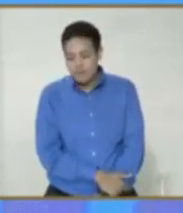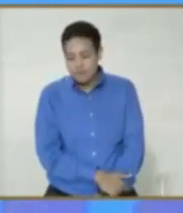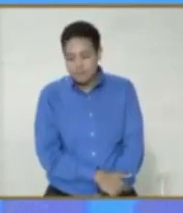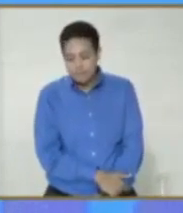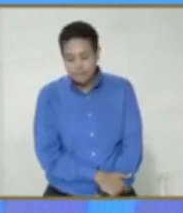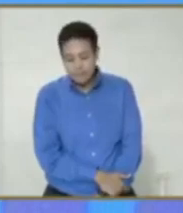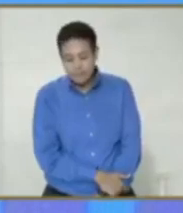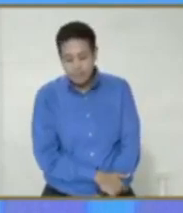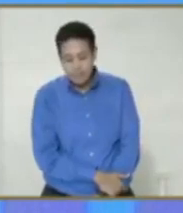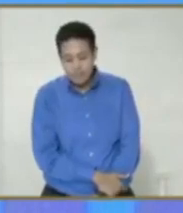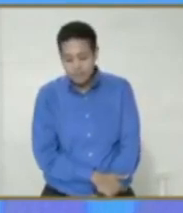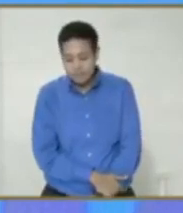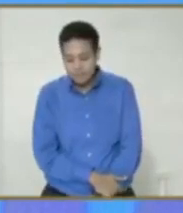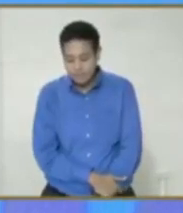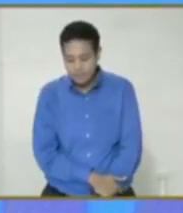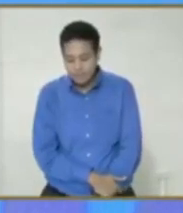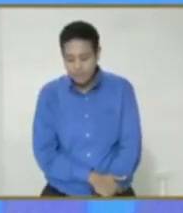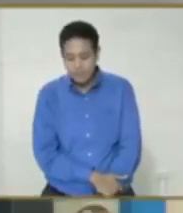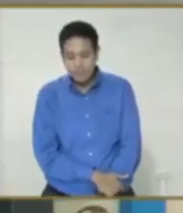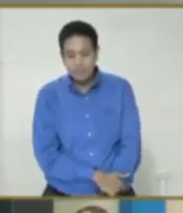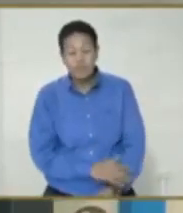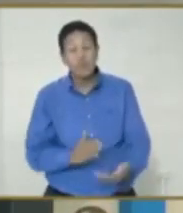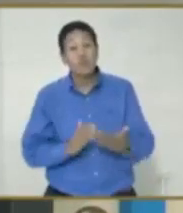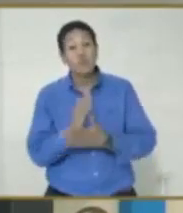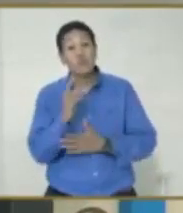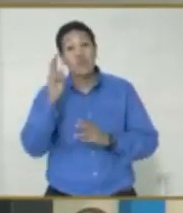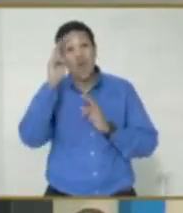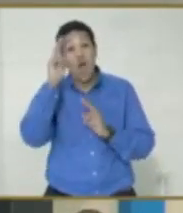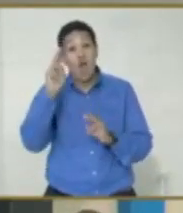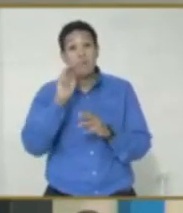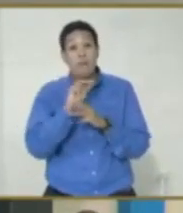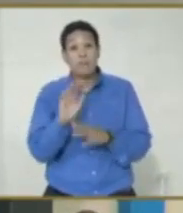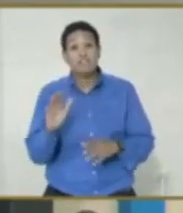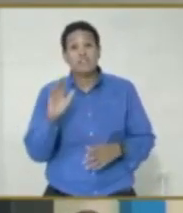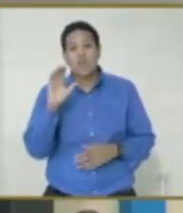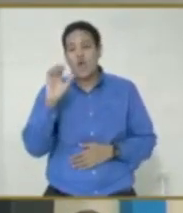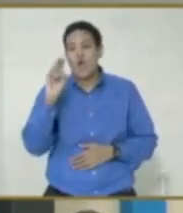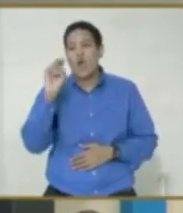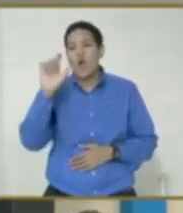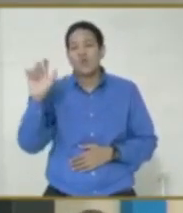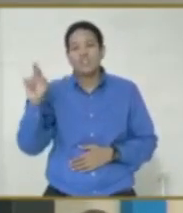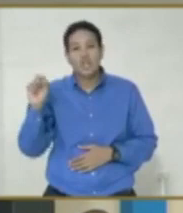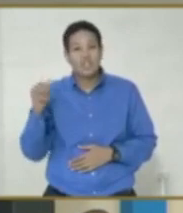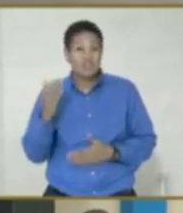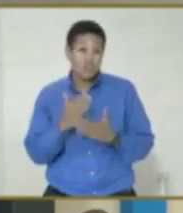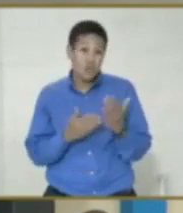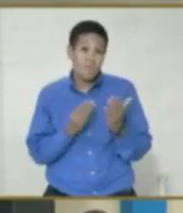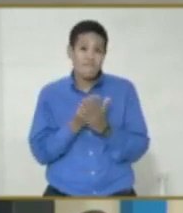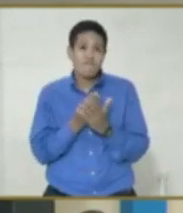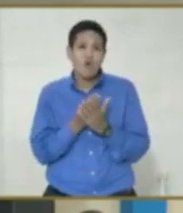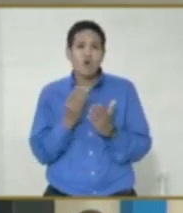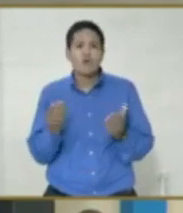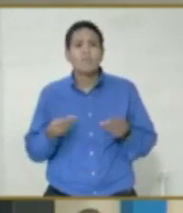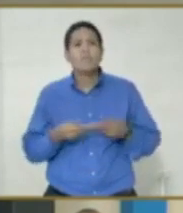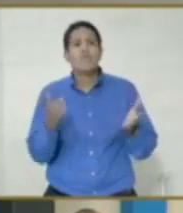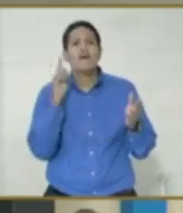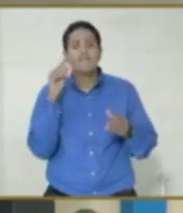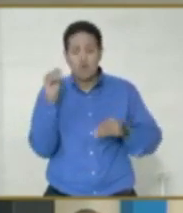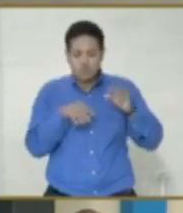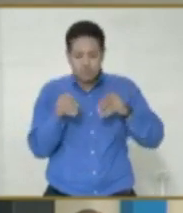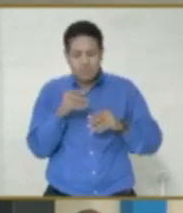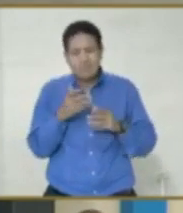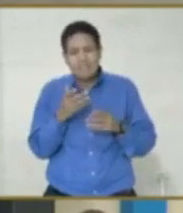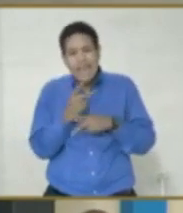now, through the Honourable Minister, some funds will be provided for care packages throughout the